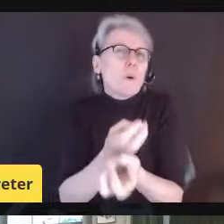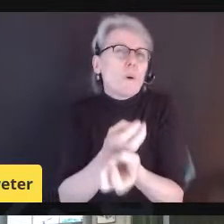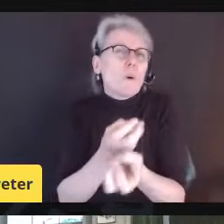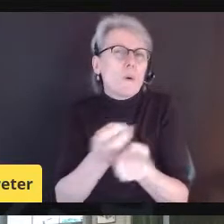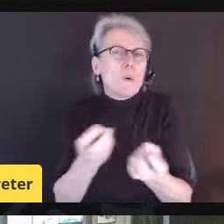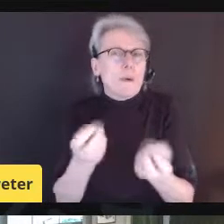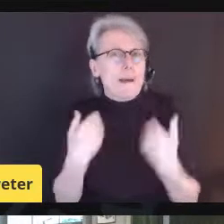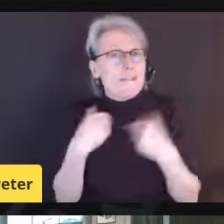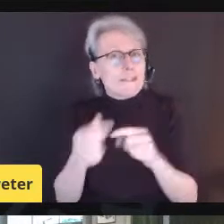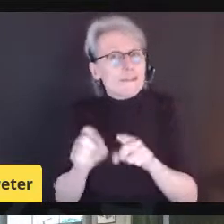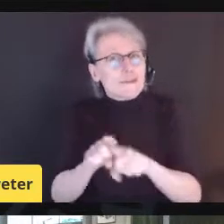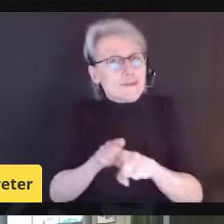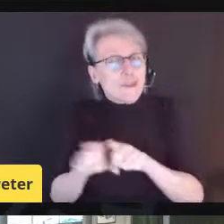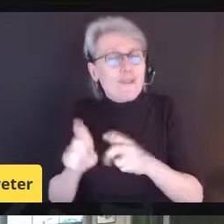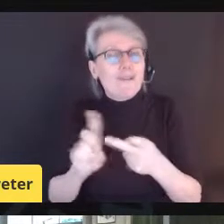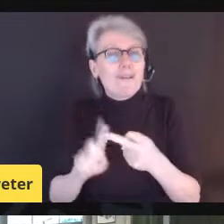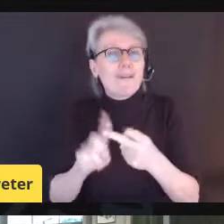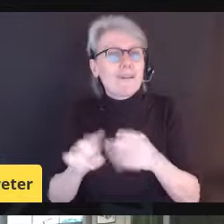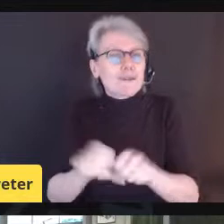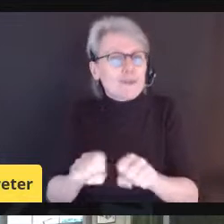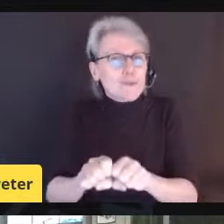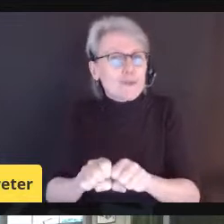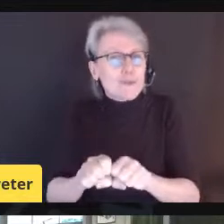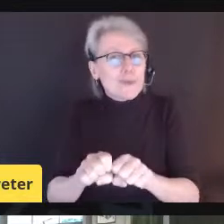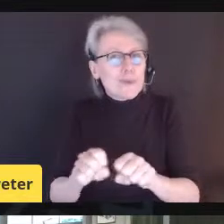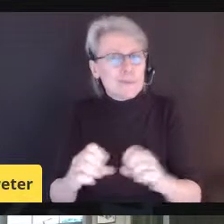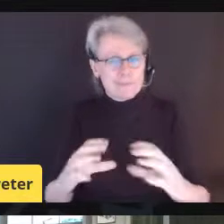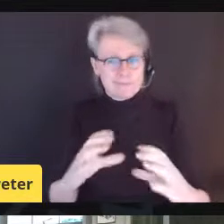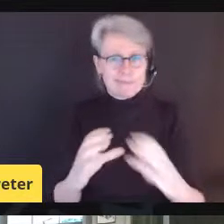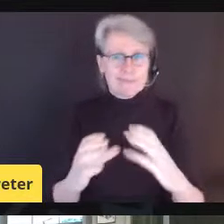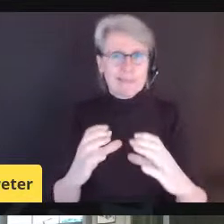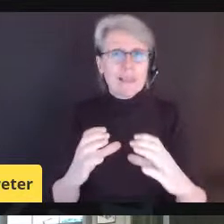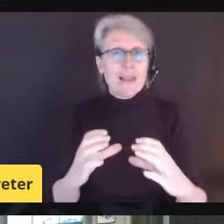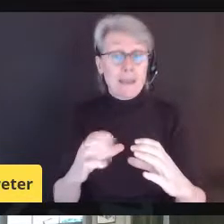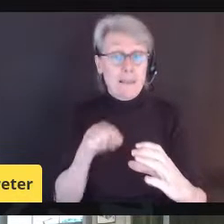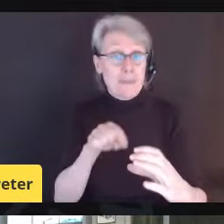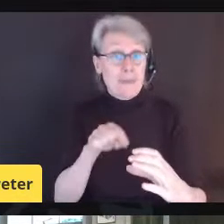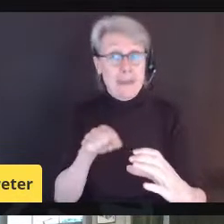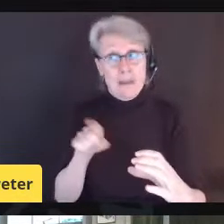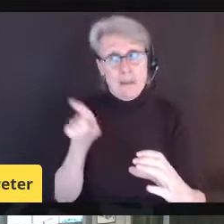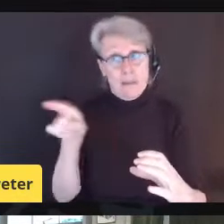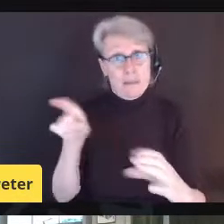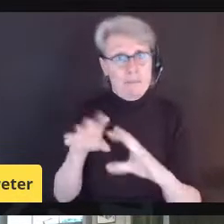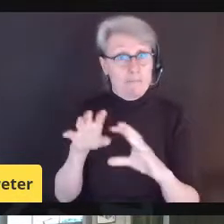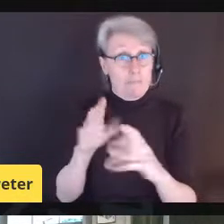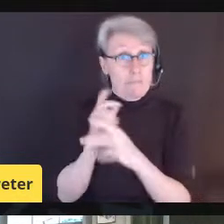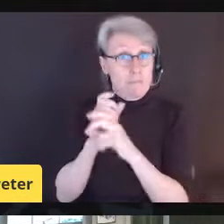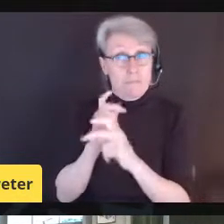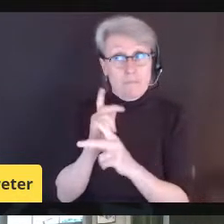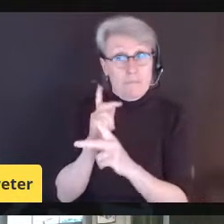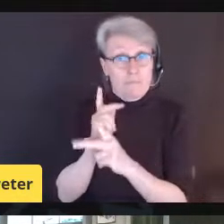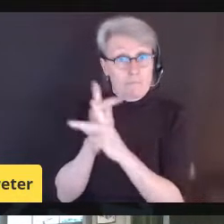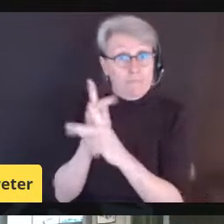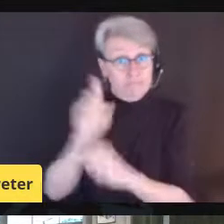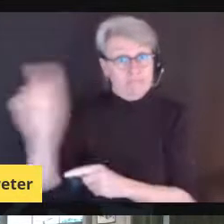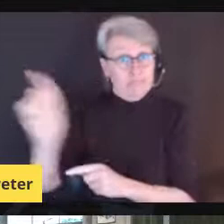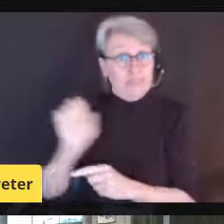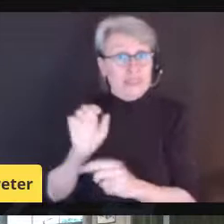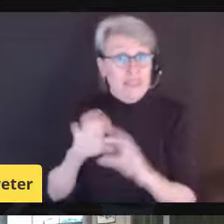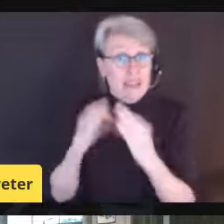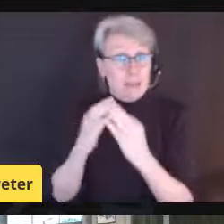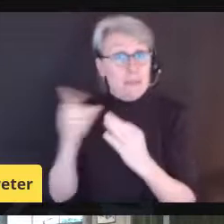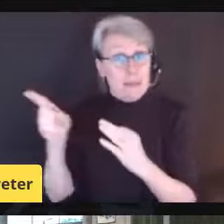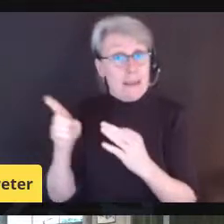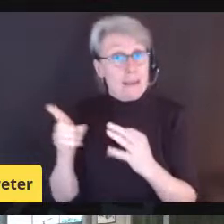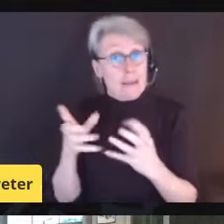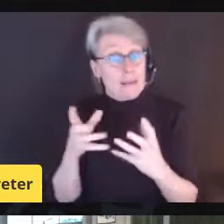still in the shoe. And it was strange, even for the family, but it was so incredibly meaningful. And they needed to do that.